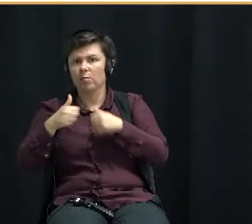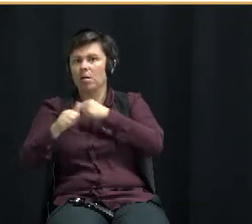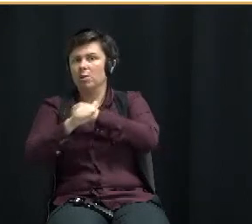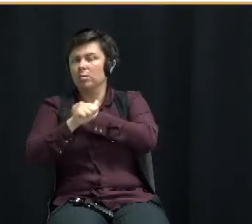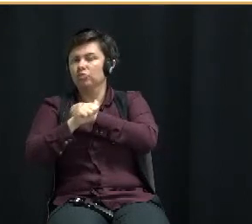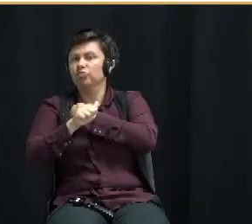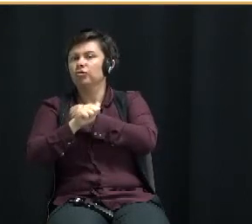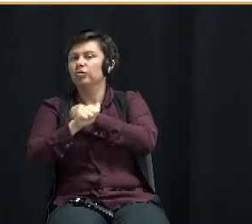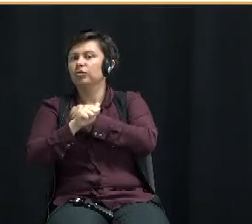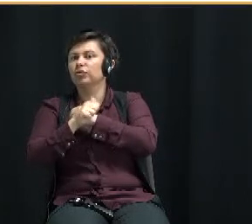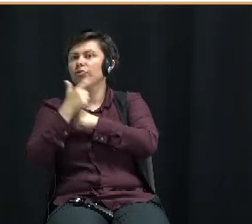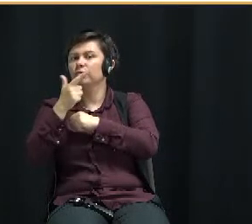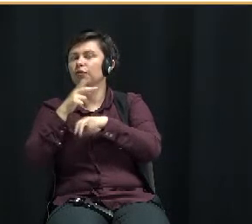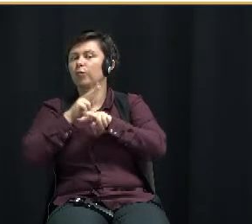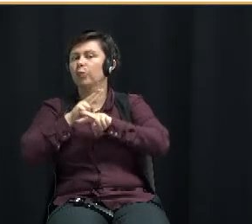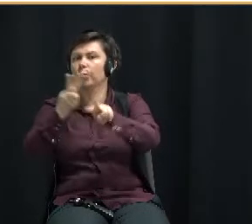evenly distributed